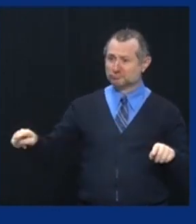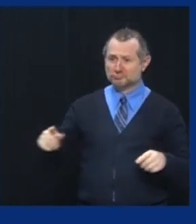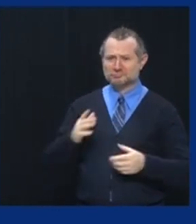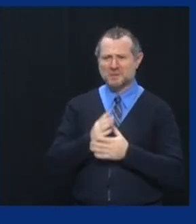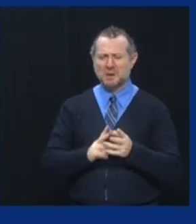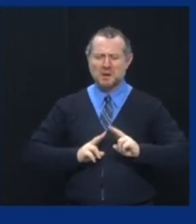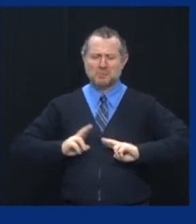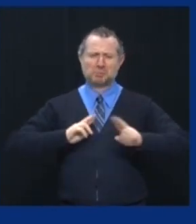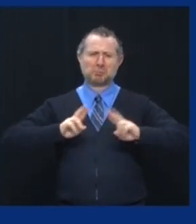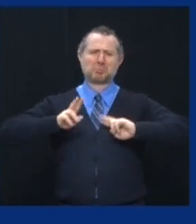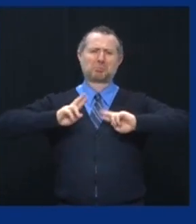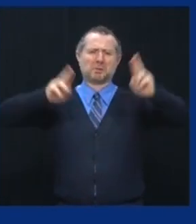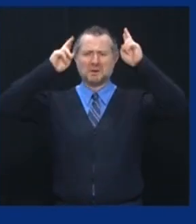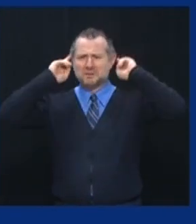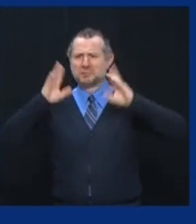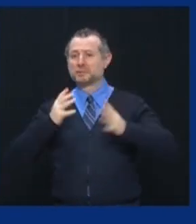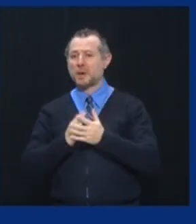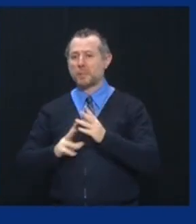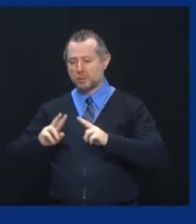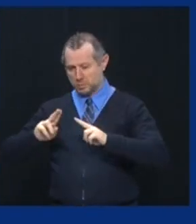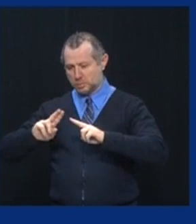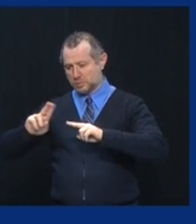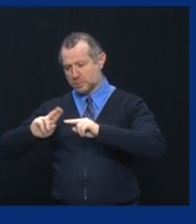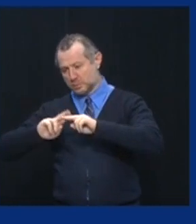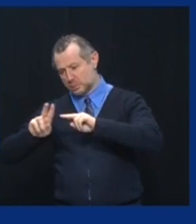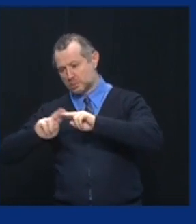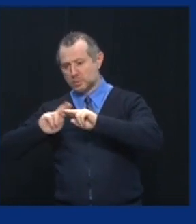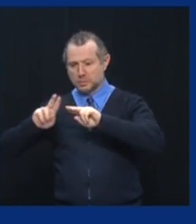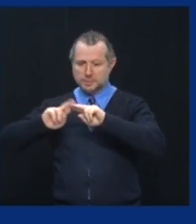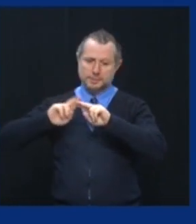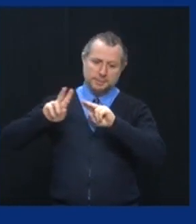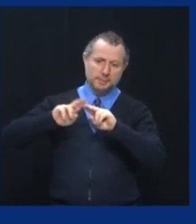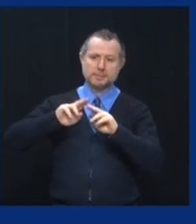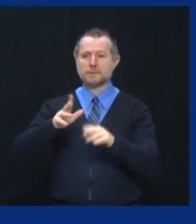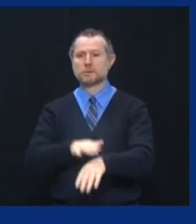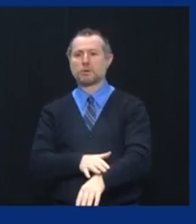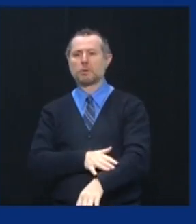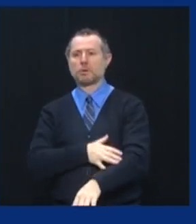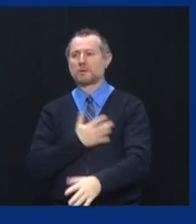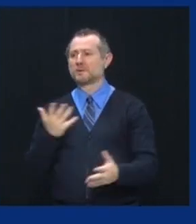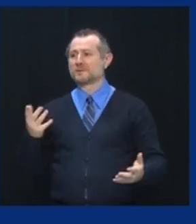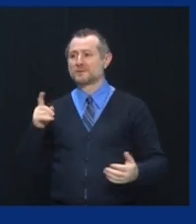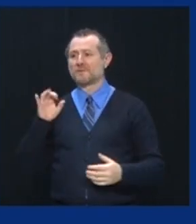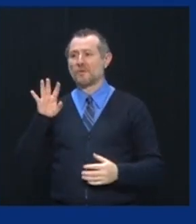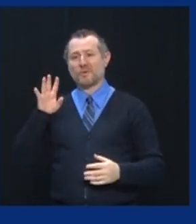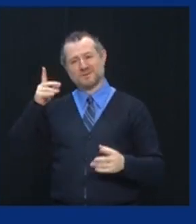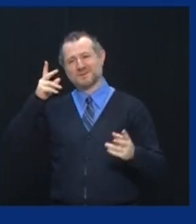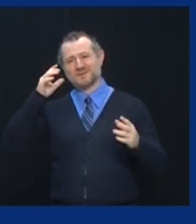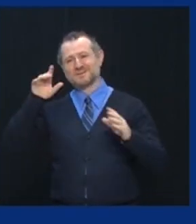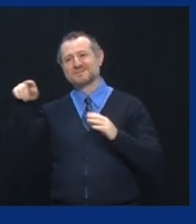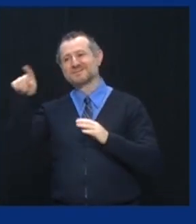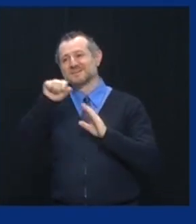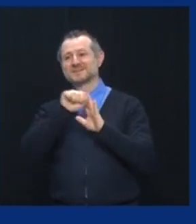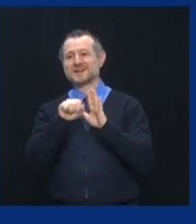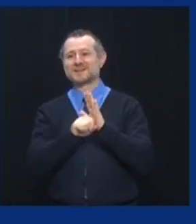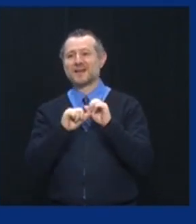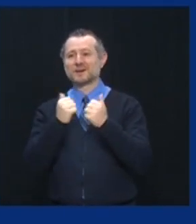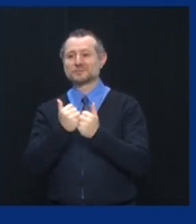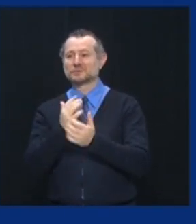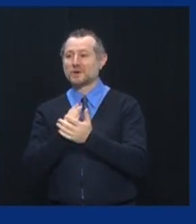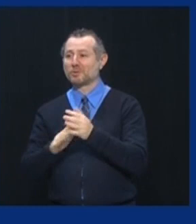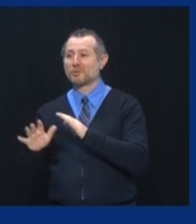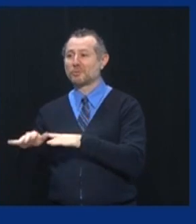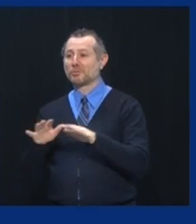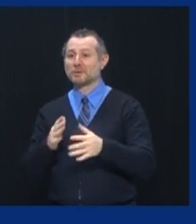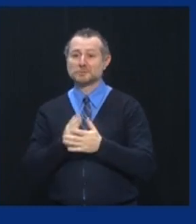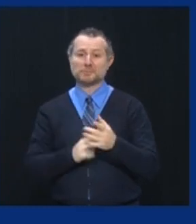take 194 government agencies. Some are going to operate better than others. You take 194 city governments.